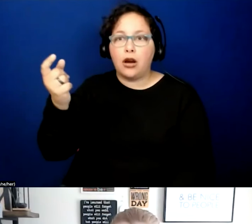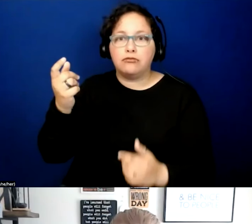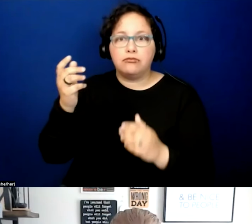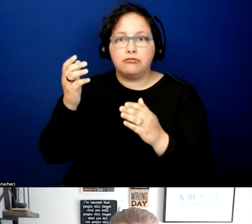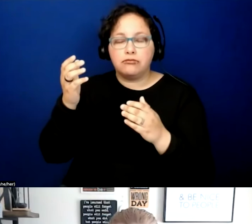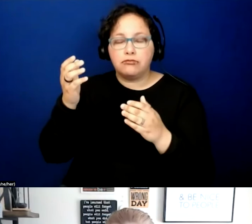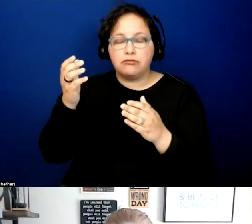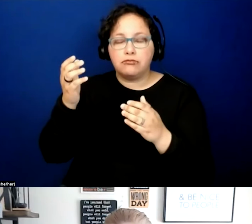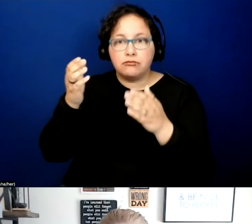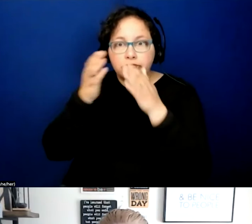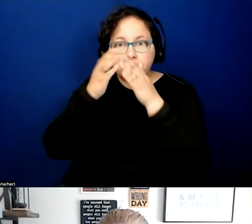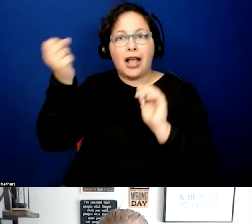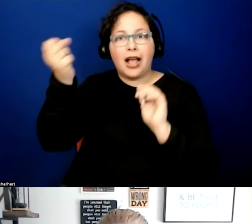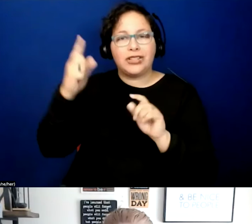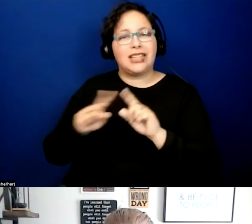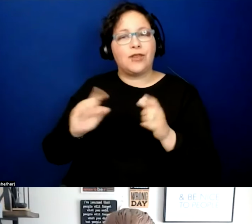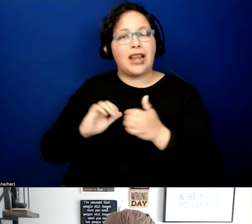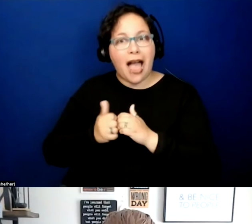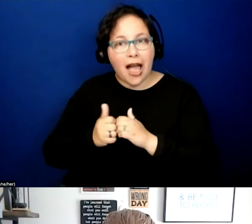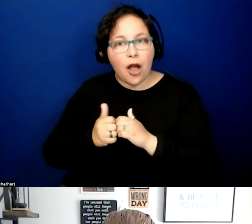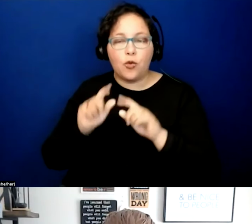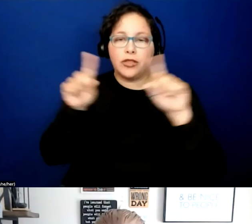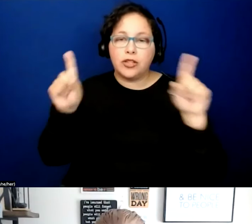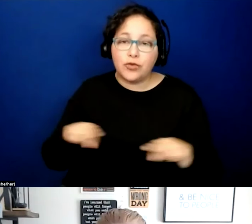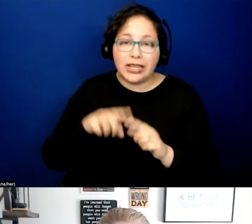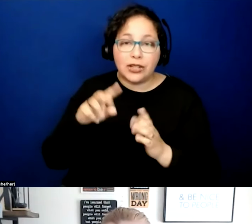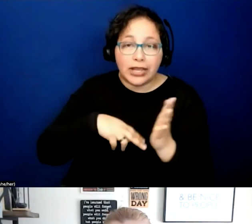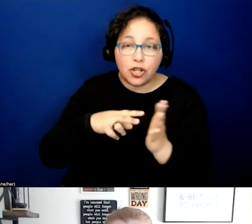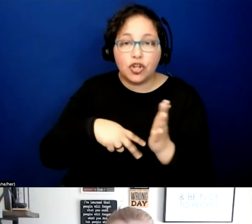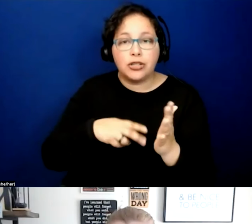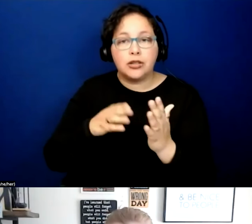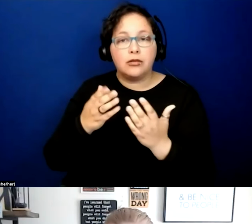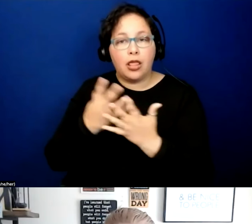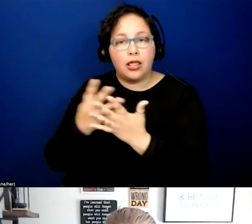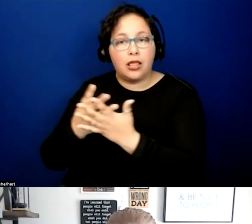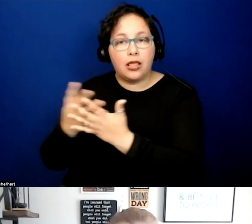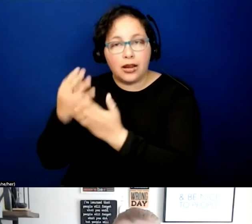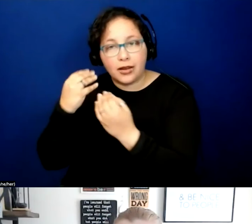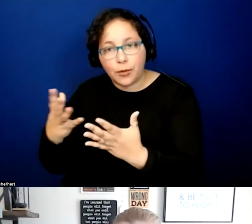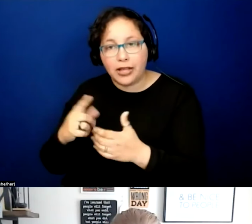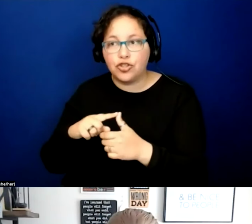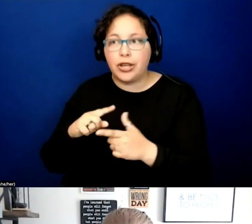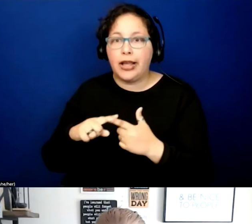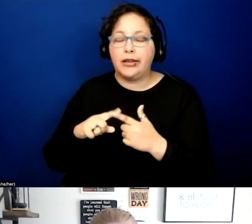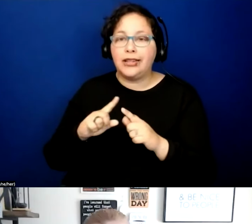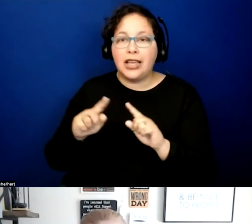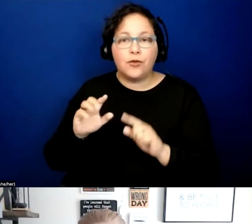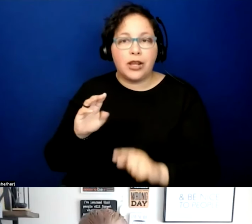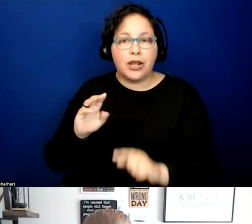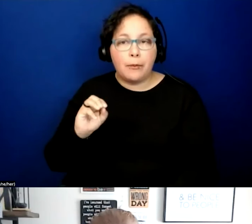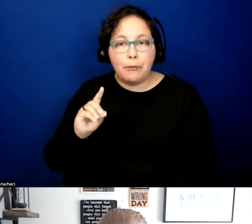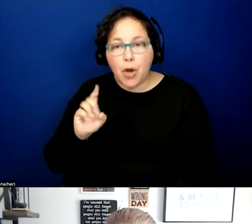You have to understand the different ways that the screen readers render the information. You have to understand all the different modes